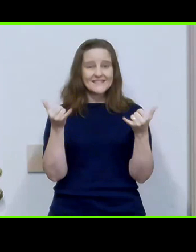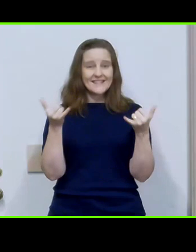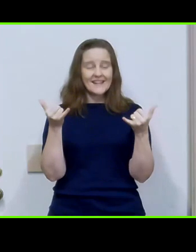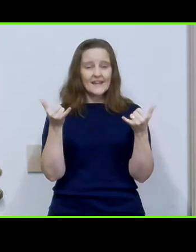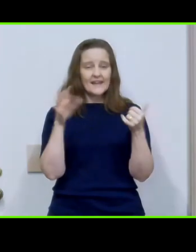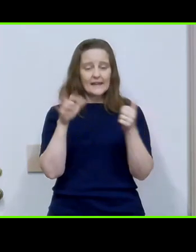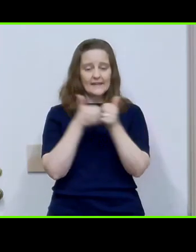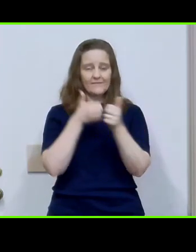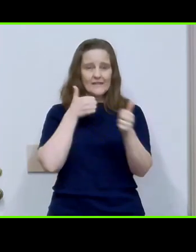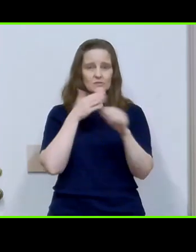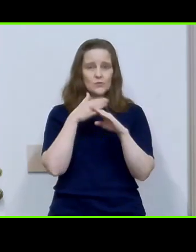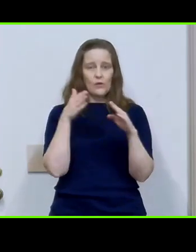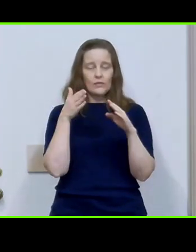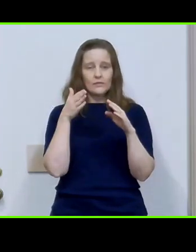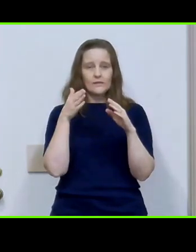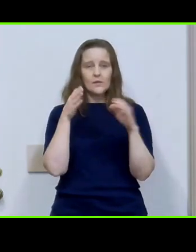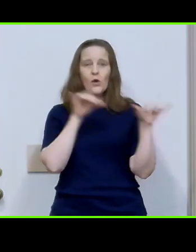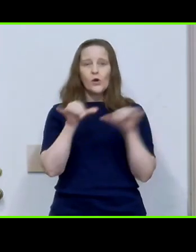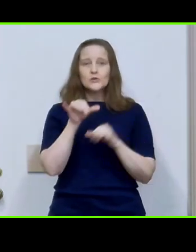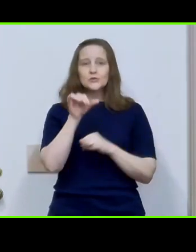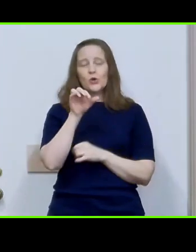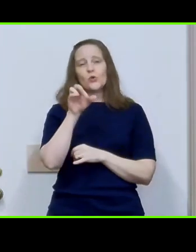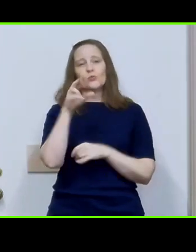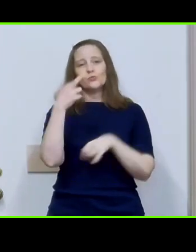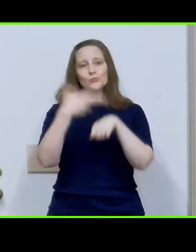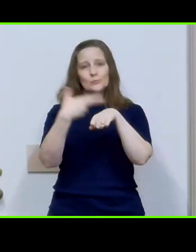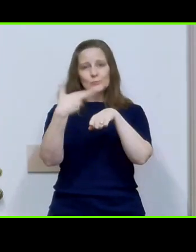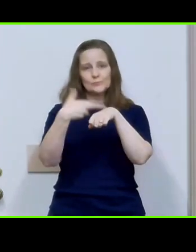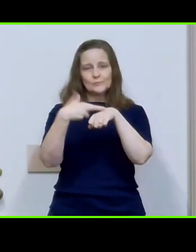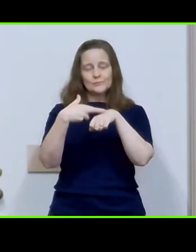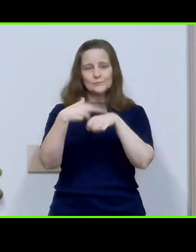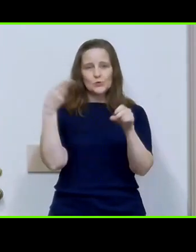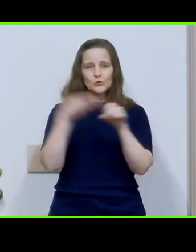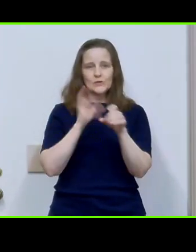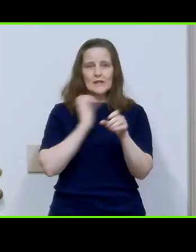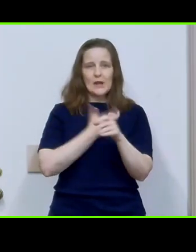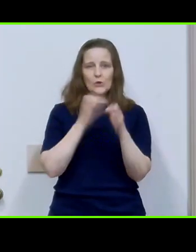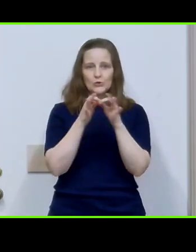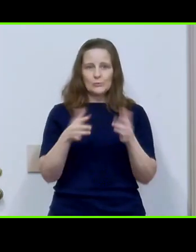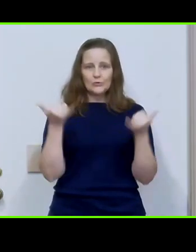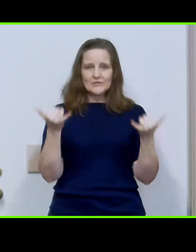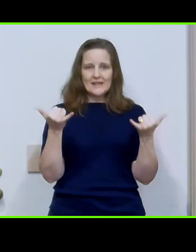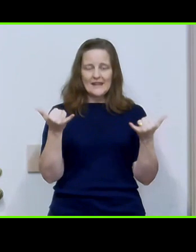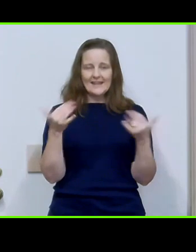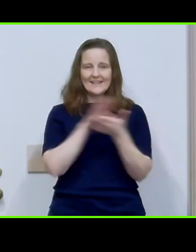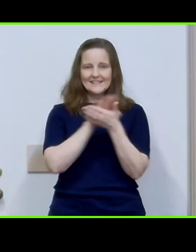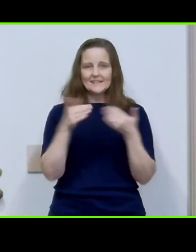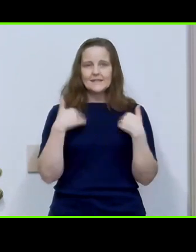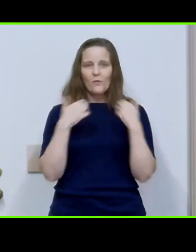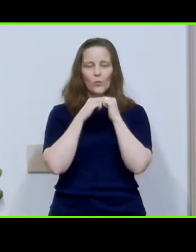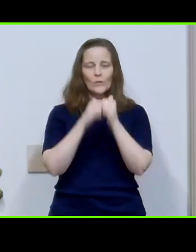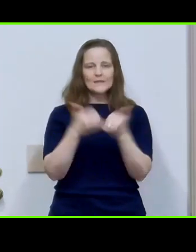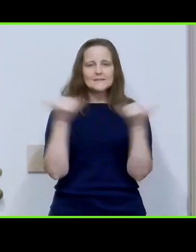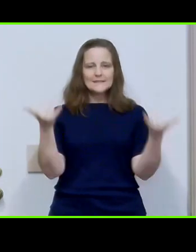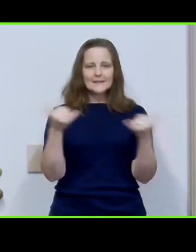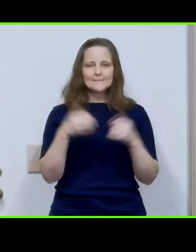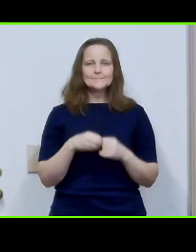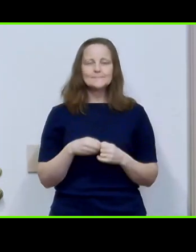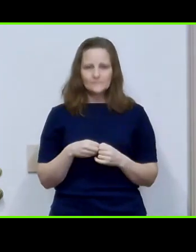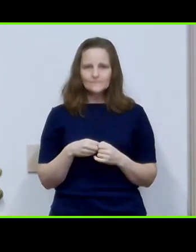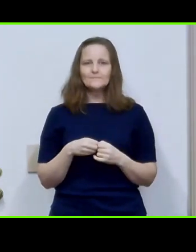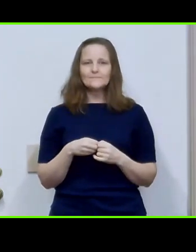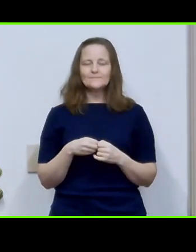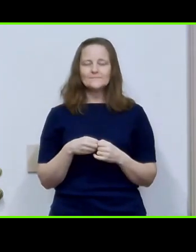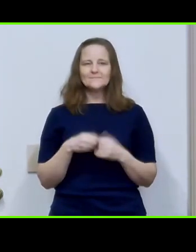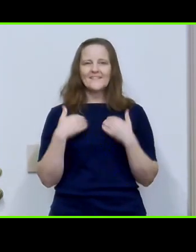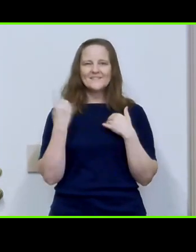on the presentation, but also Randall Lynn Johnson, who joined us as our interpreter today. It was nice to have her with us today to to have something